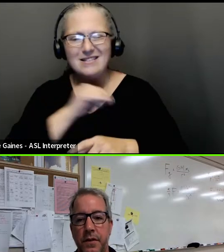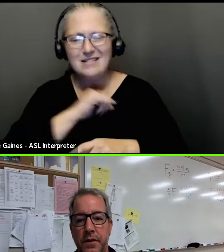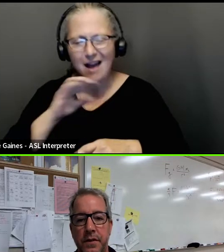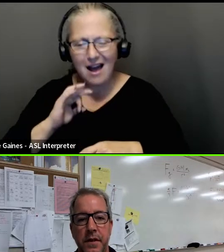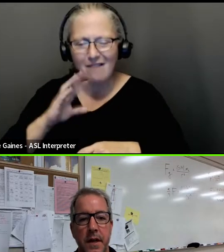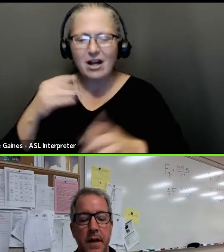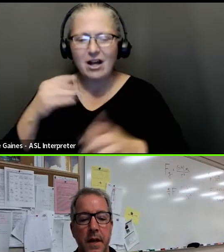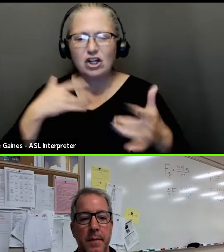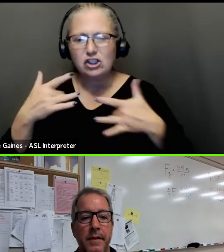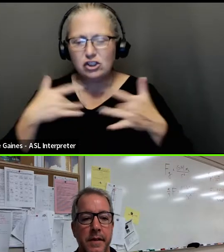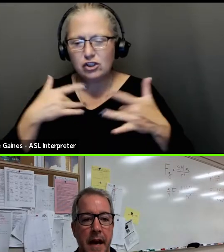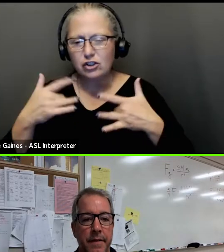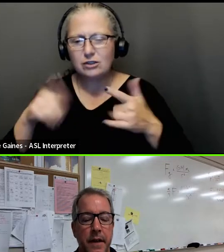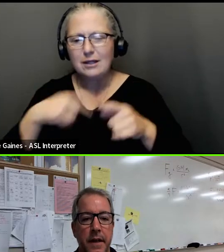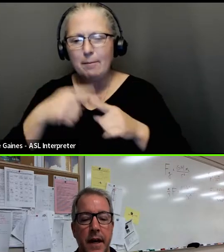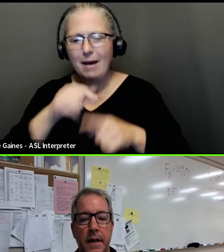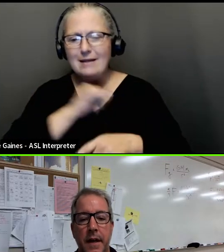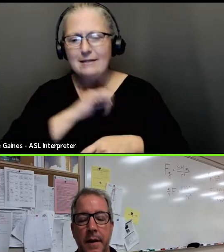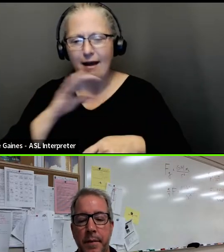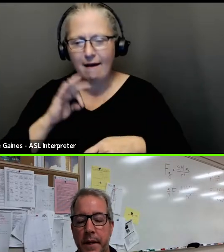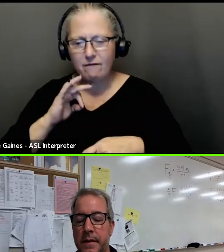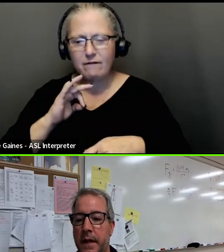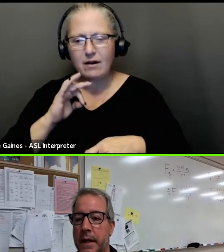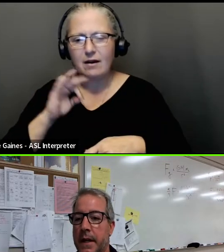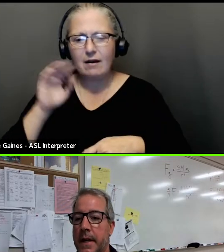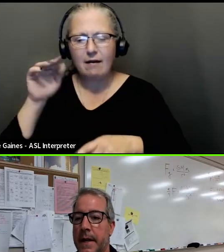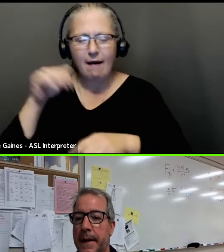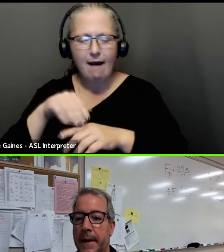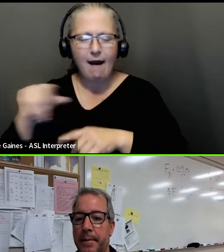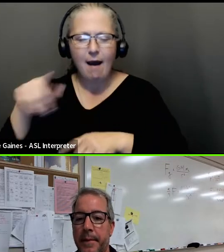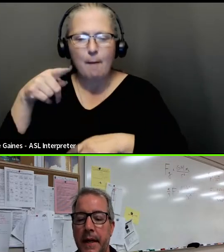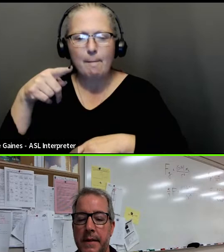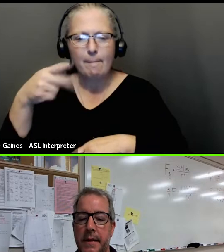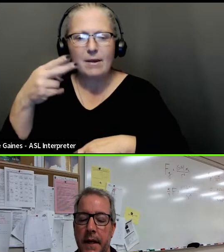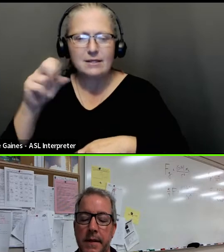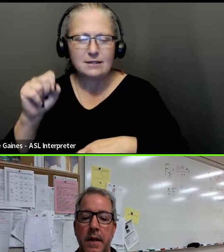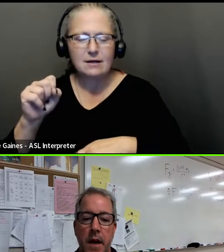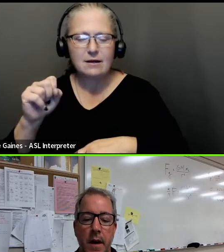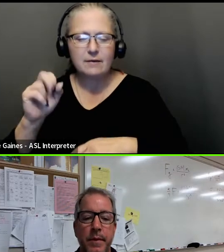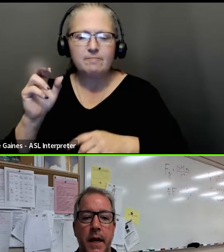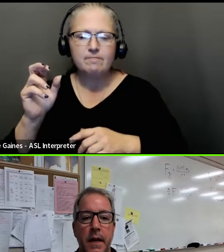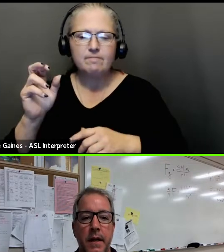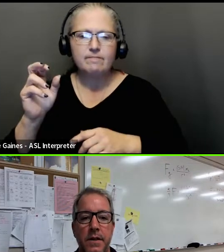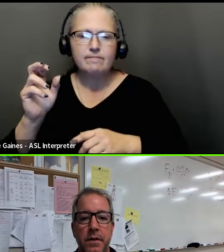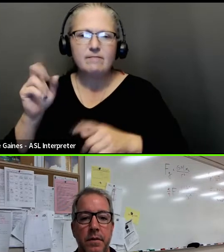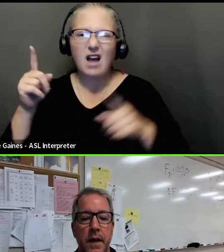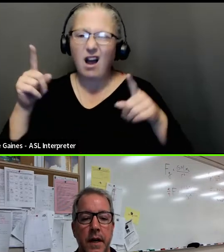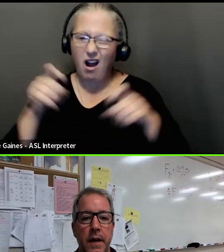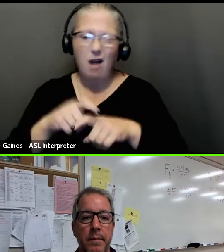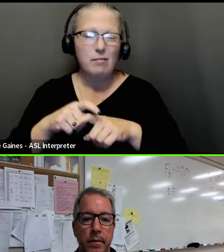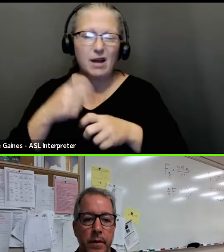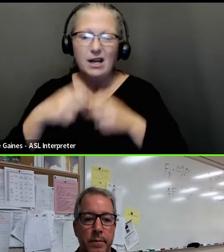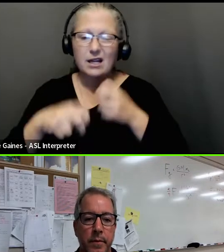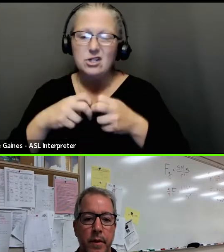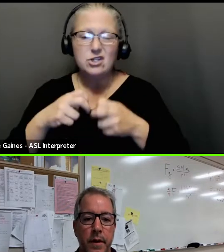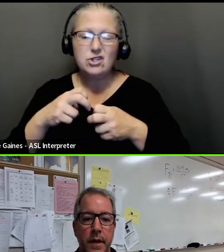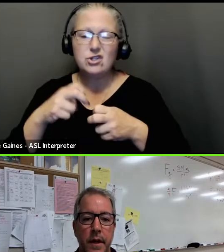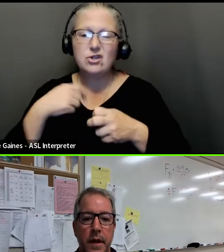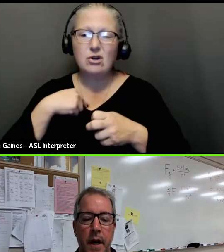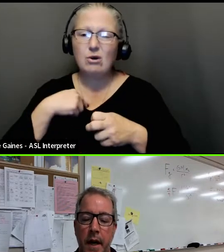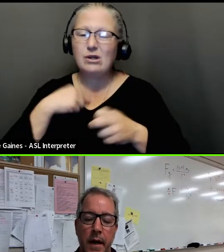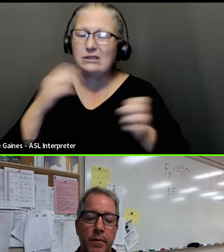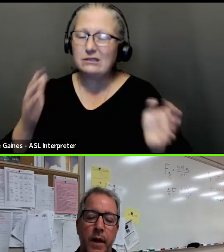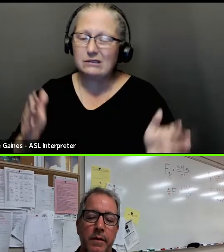the concerns about staffing at Peninsula. It's a complicated issue, and I implore the